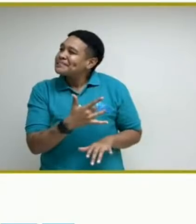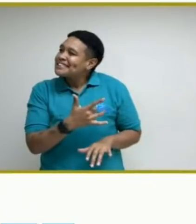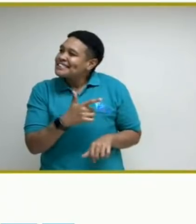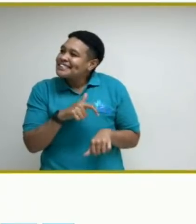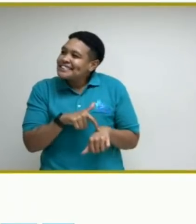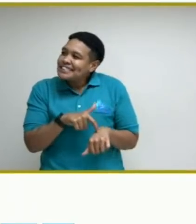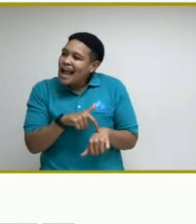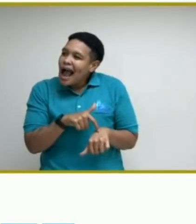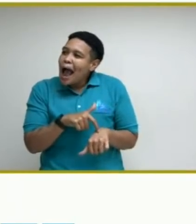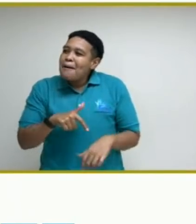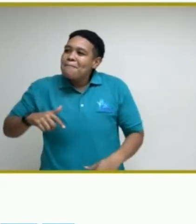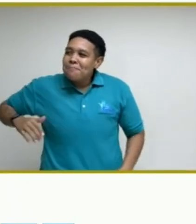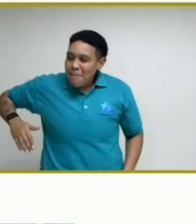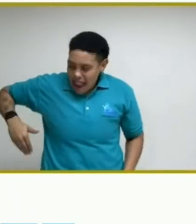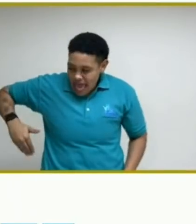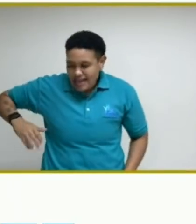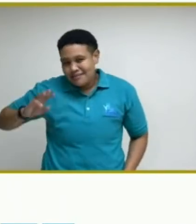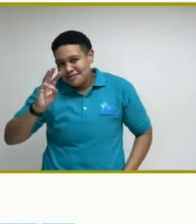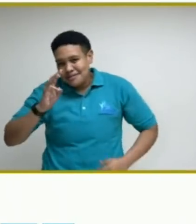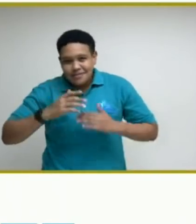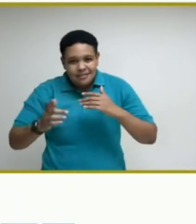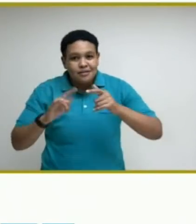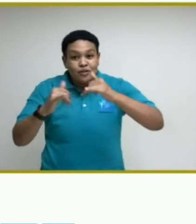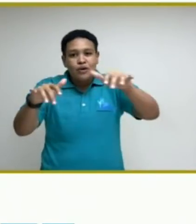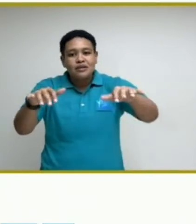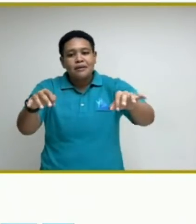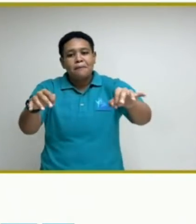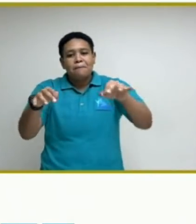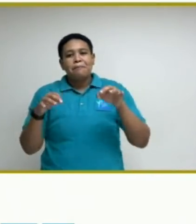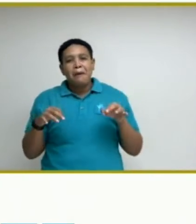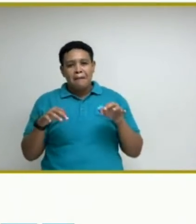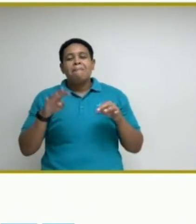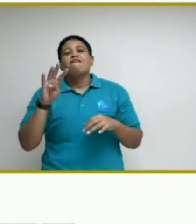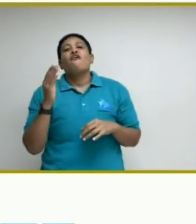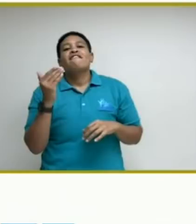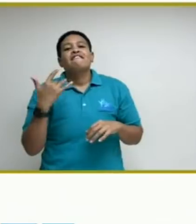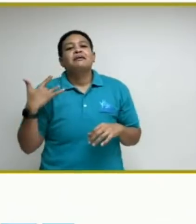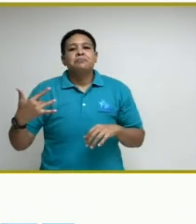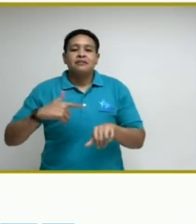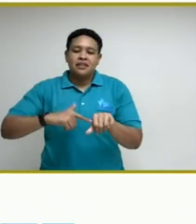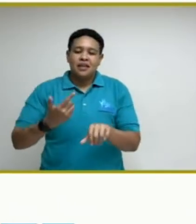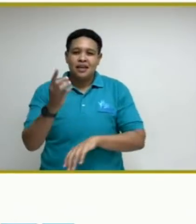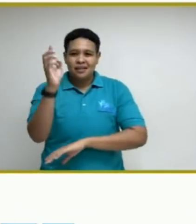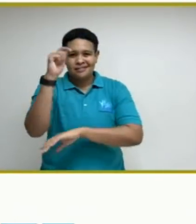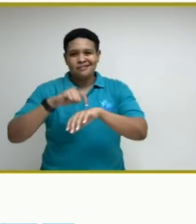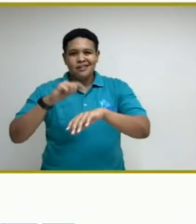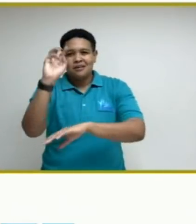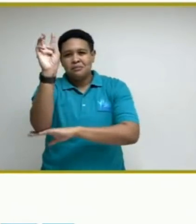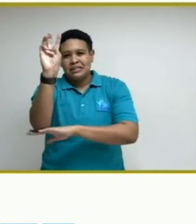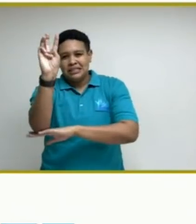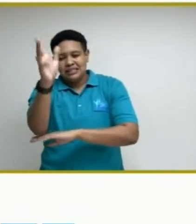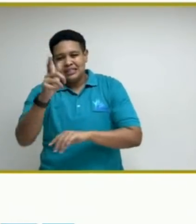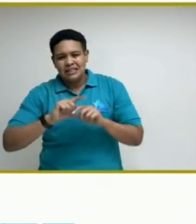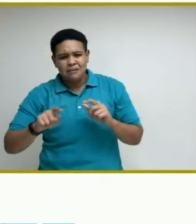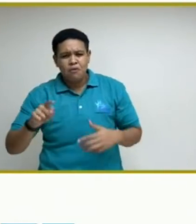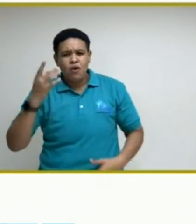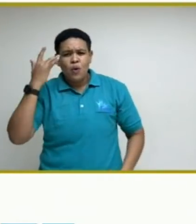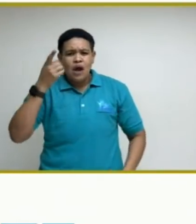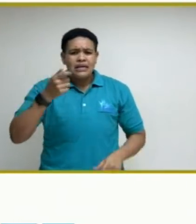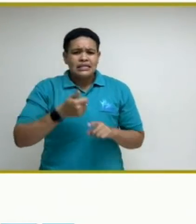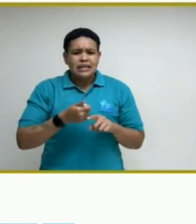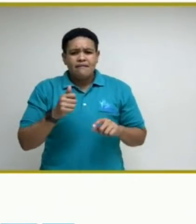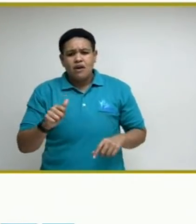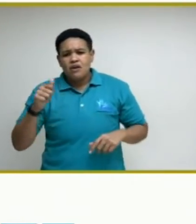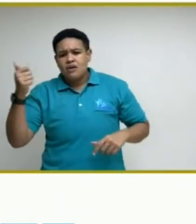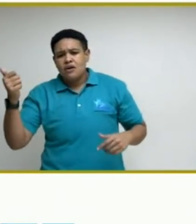COVID conversations on a Thursday, 4:15. We normally start at 6, but due to